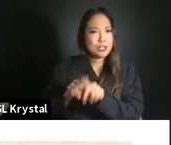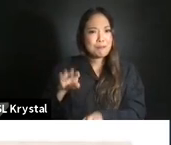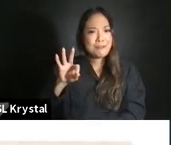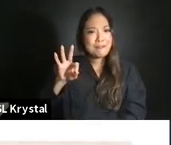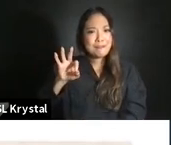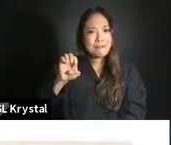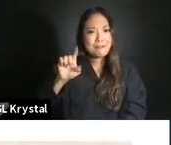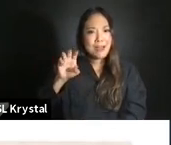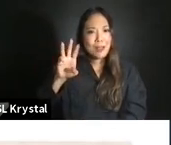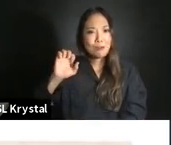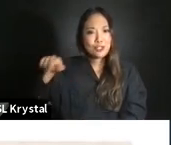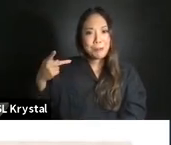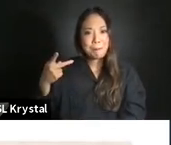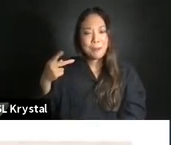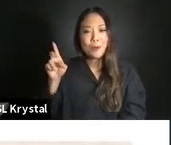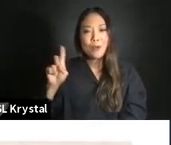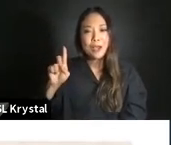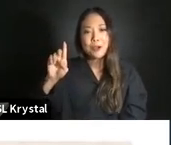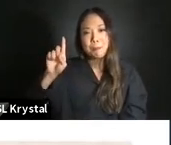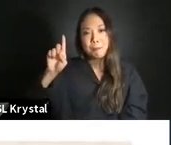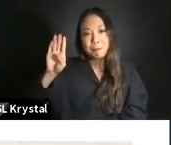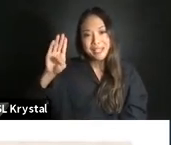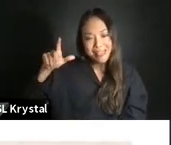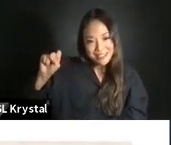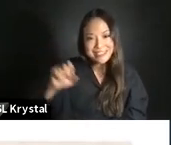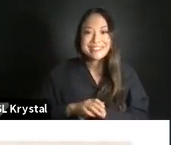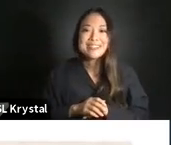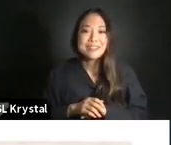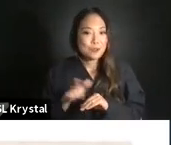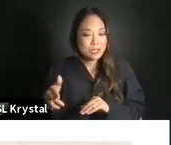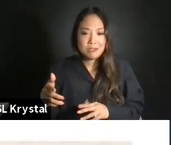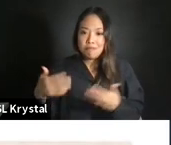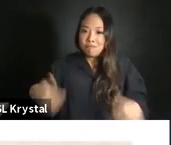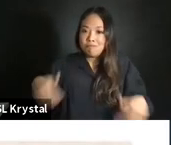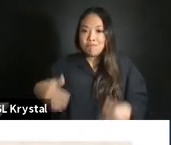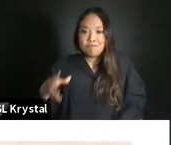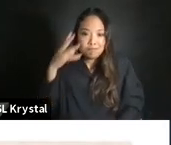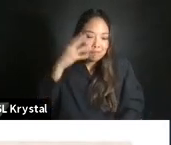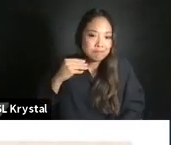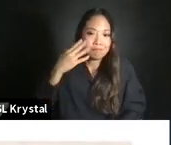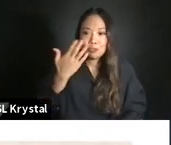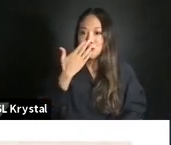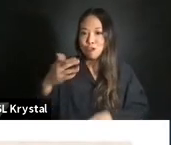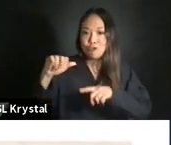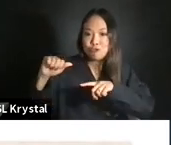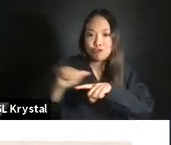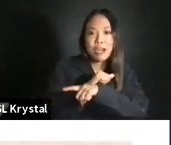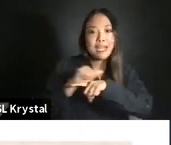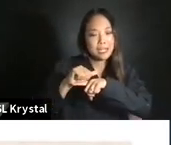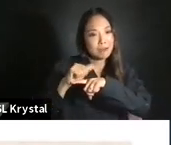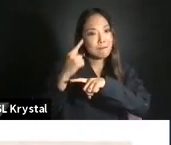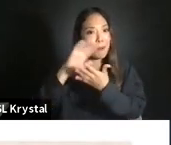some good training to become a very successful and effective head of